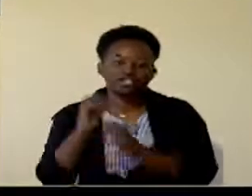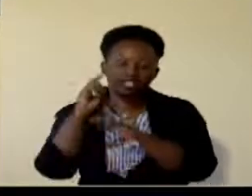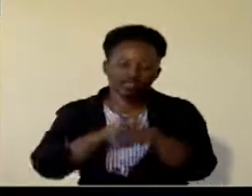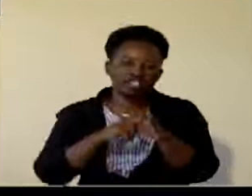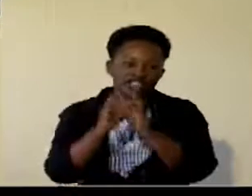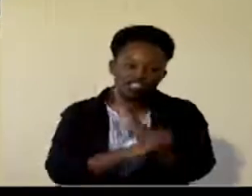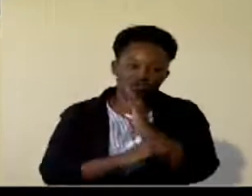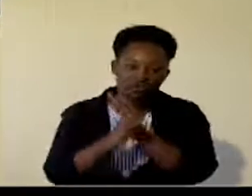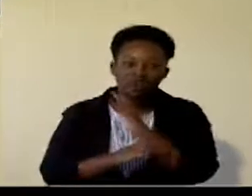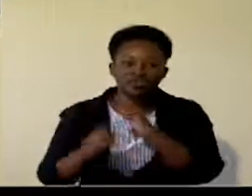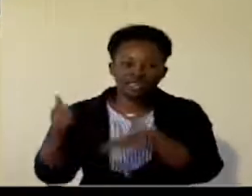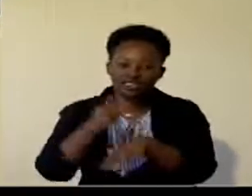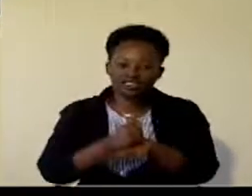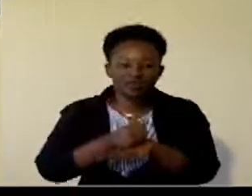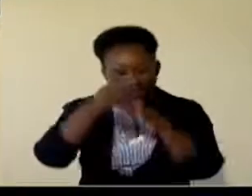restrictions to